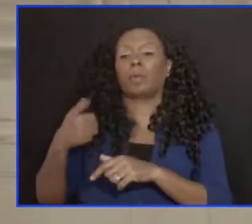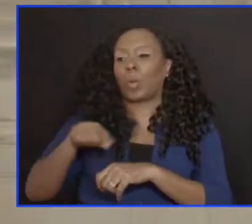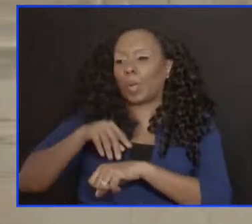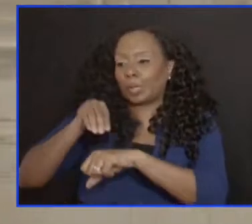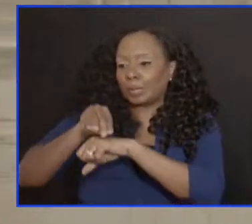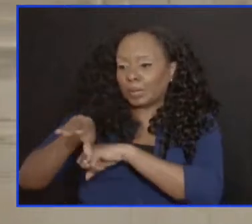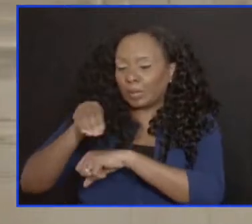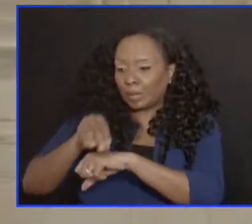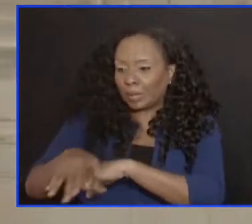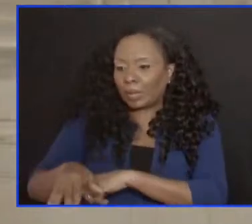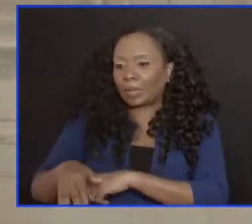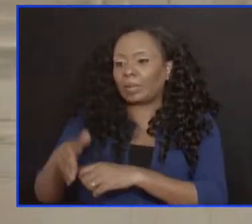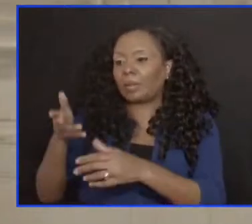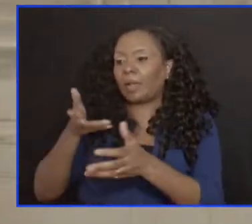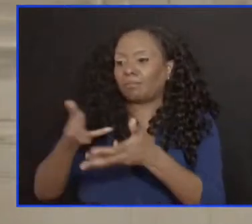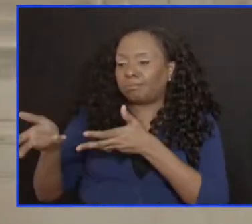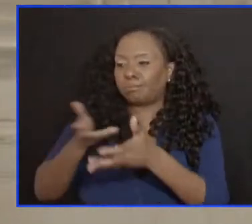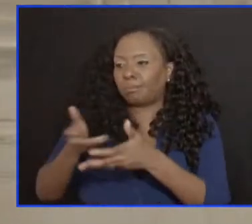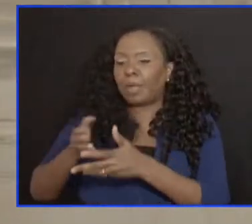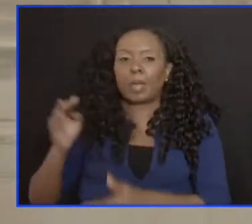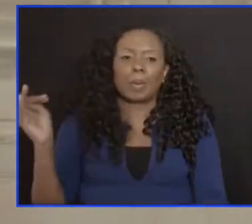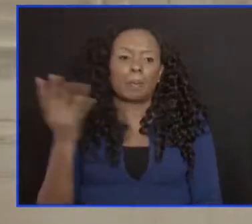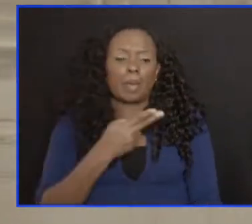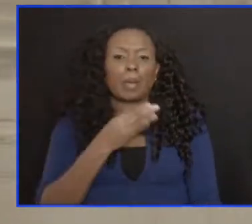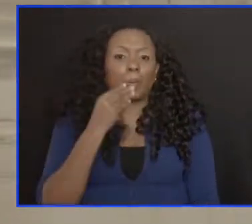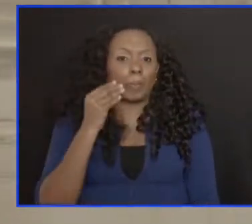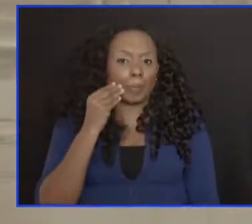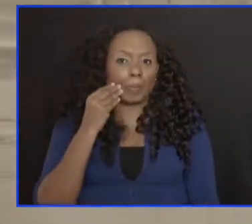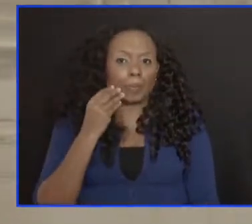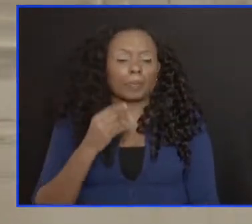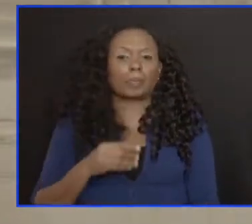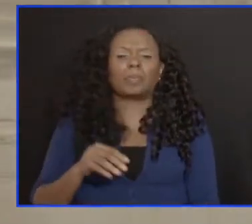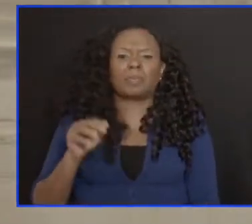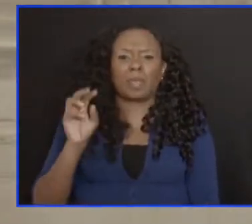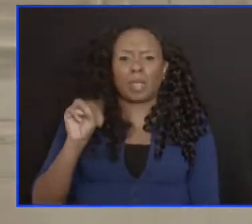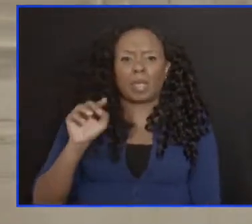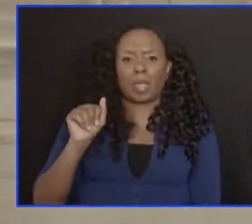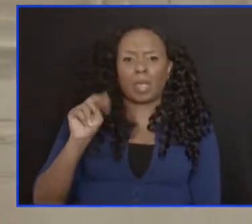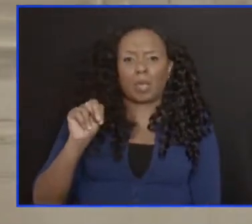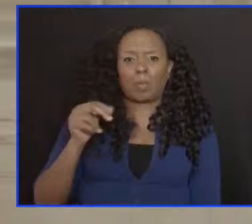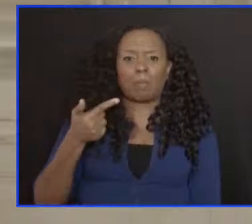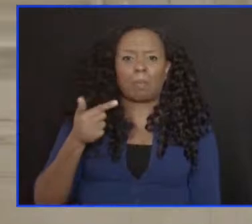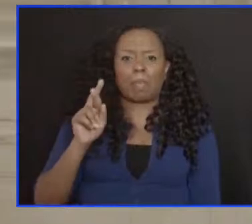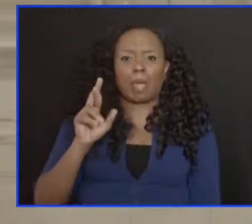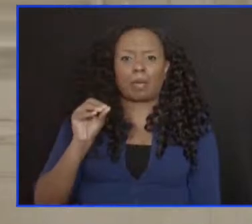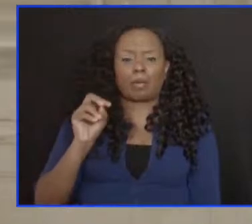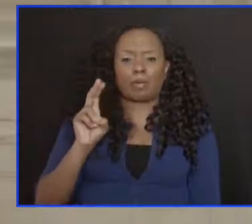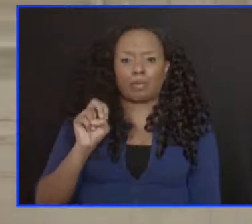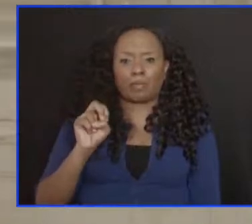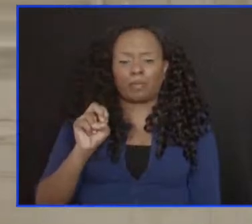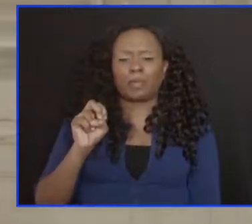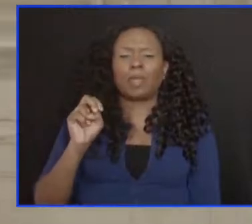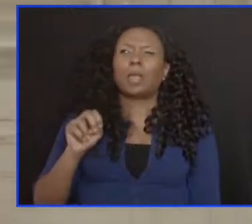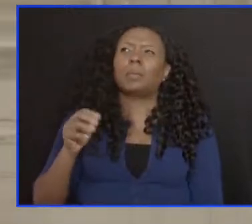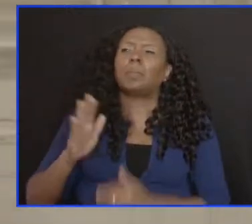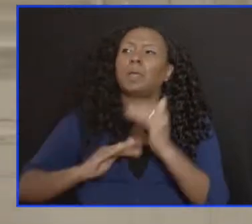advise and send back to their families. But that's in Mangrove. St. Philip is at the